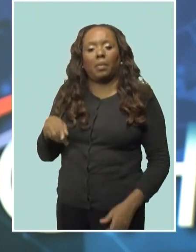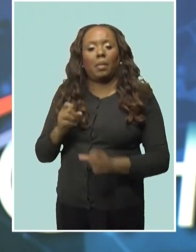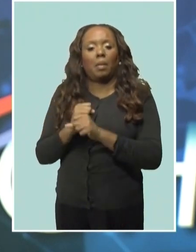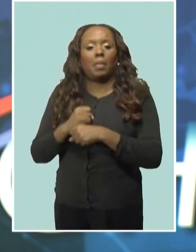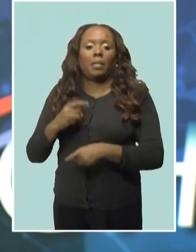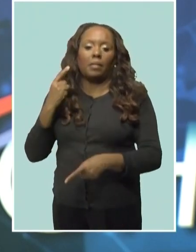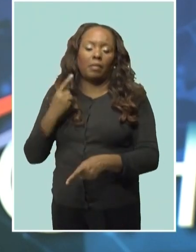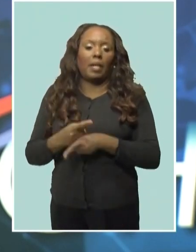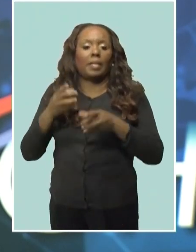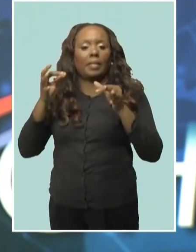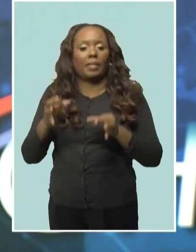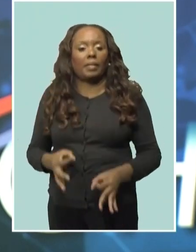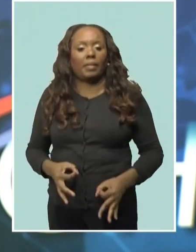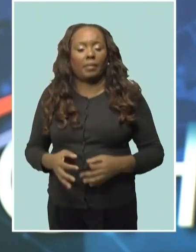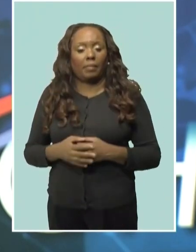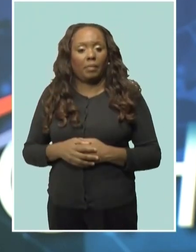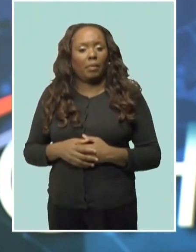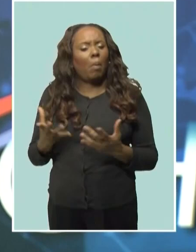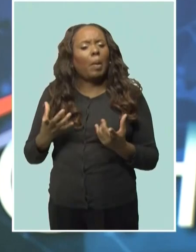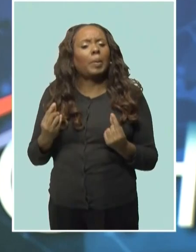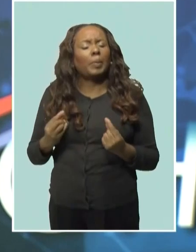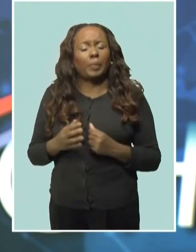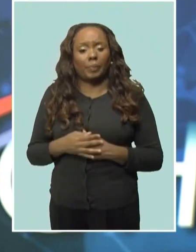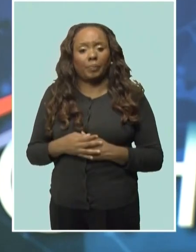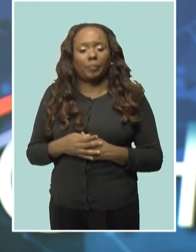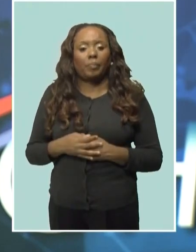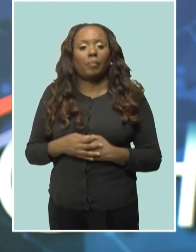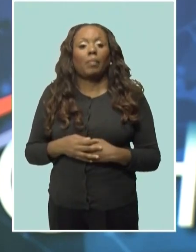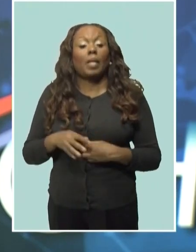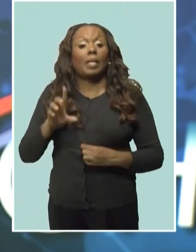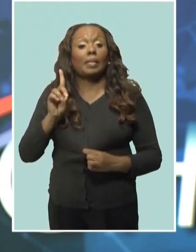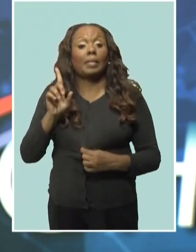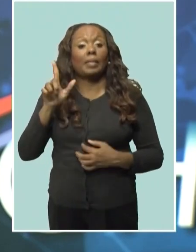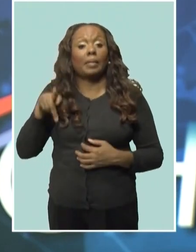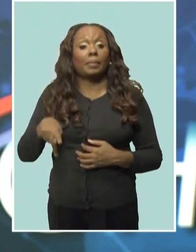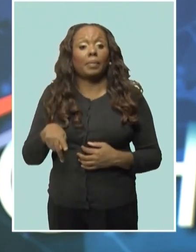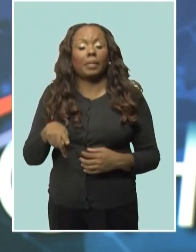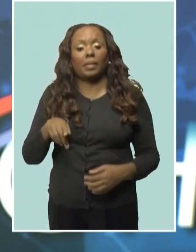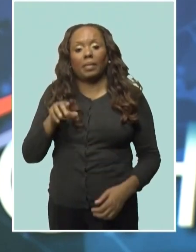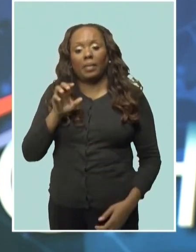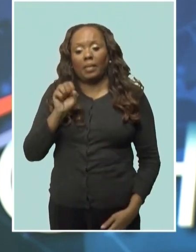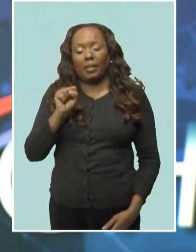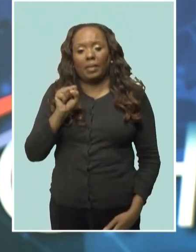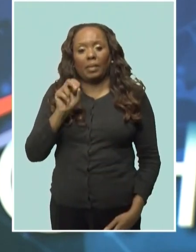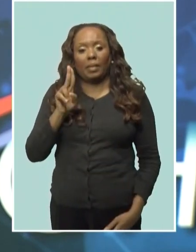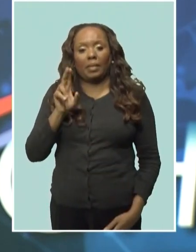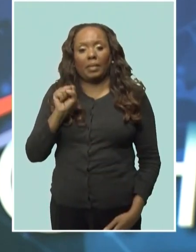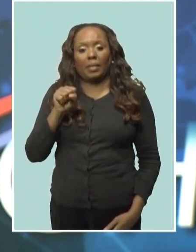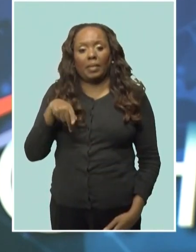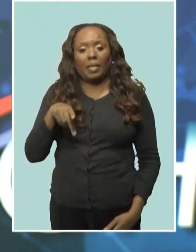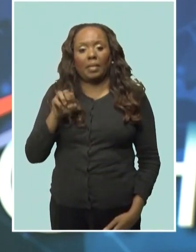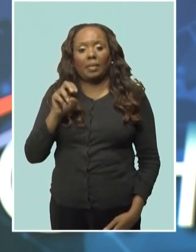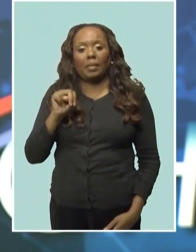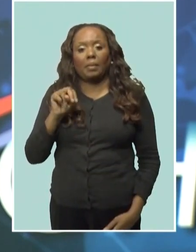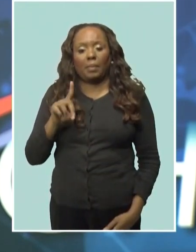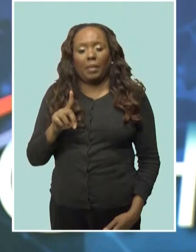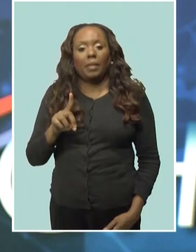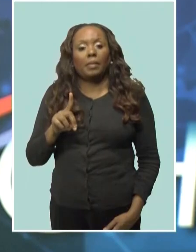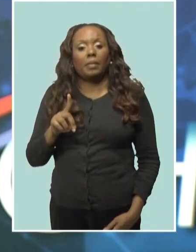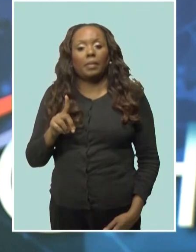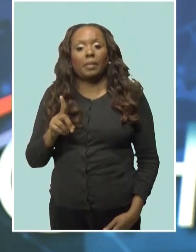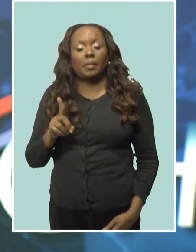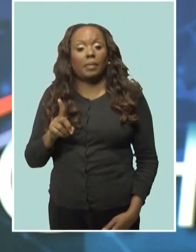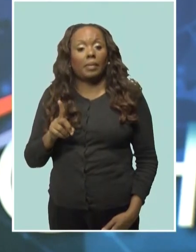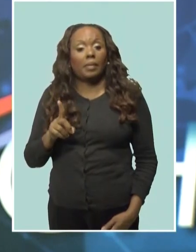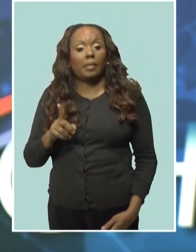suspension comes less than 3 weeks after Mr. Blackett filed a no-confidence motion against opposition leader and political party leader Ralph